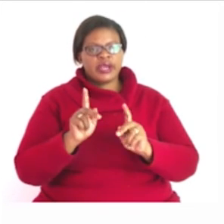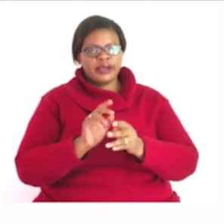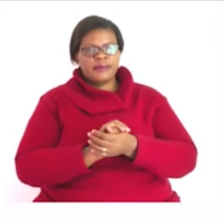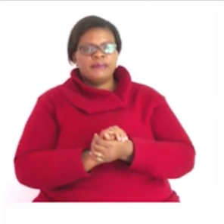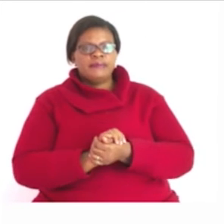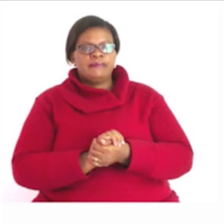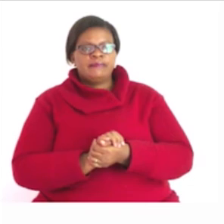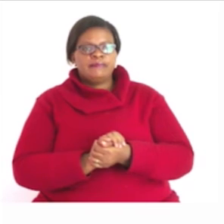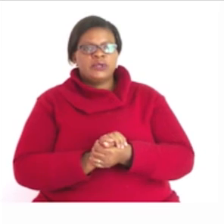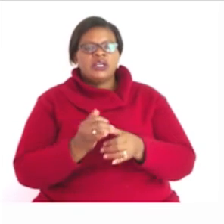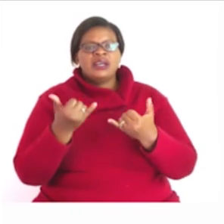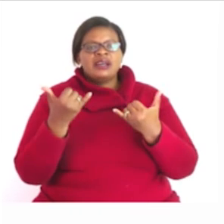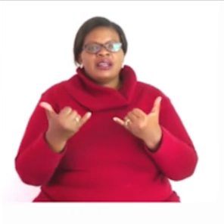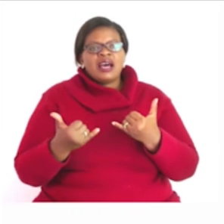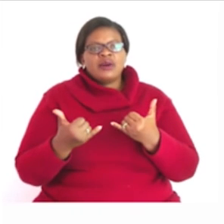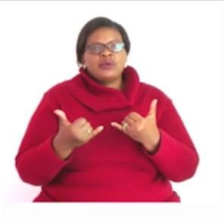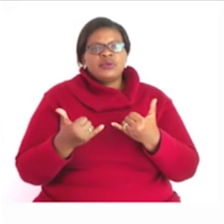So, to sum this up,